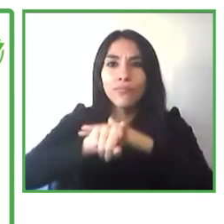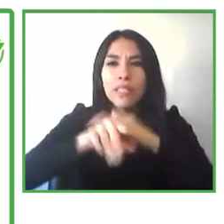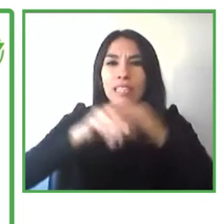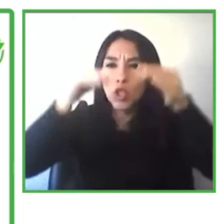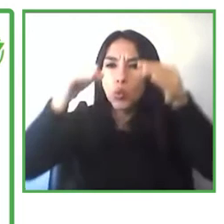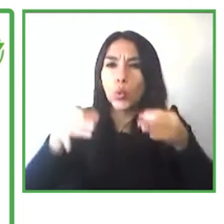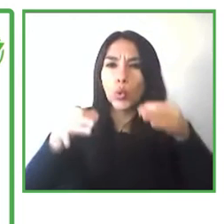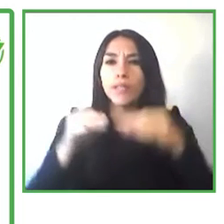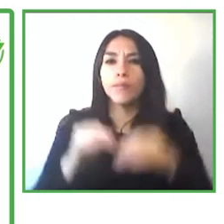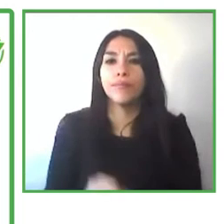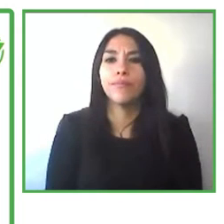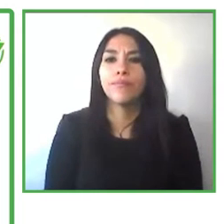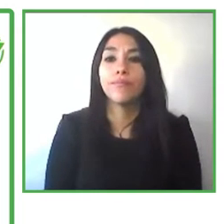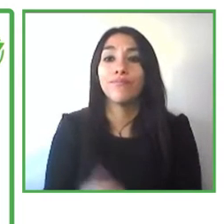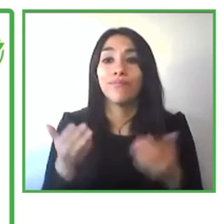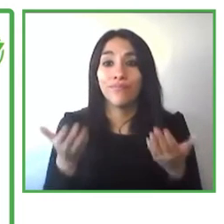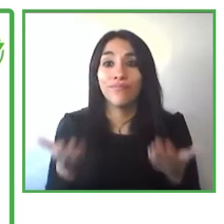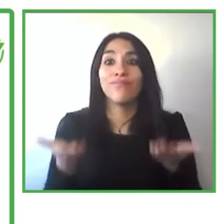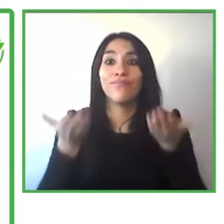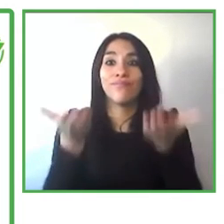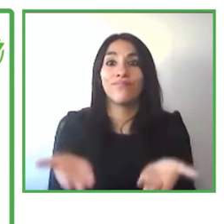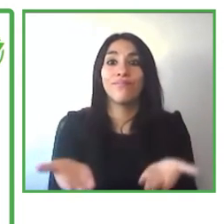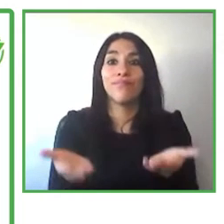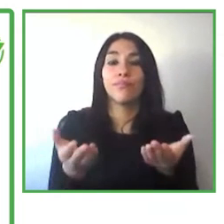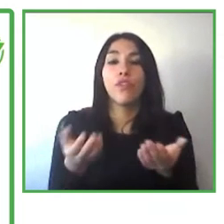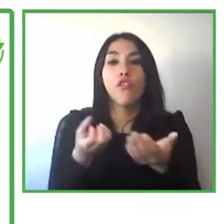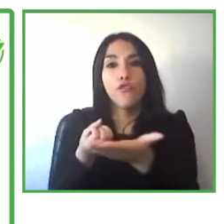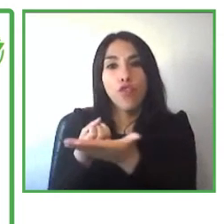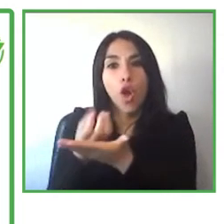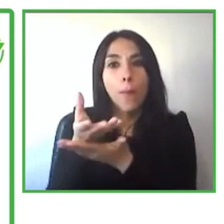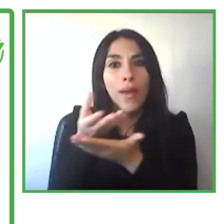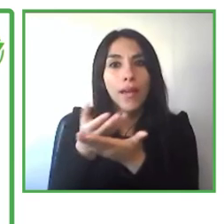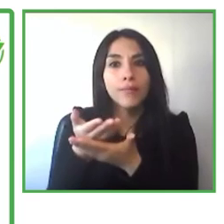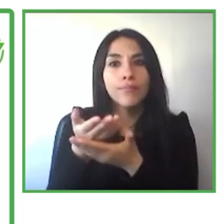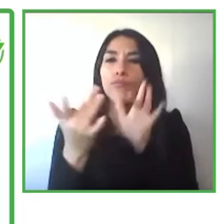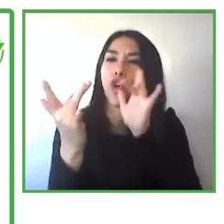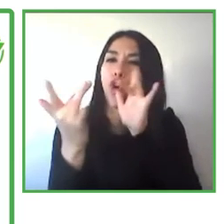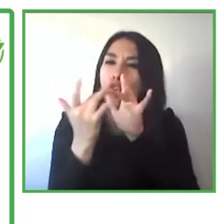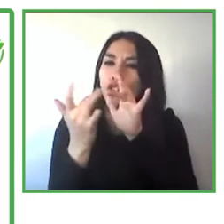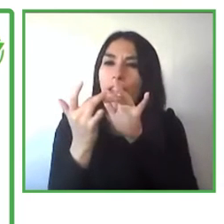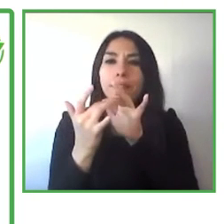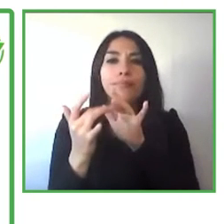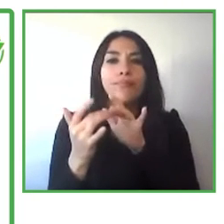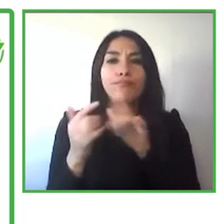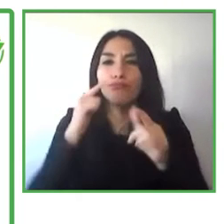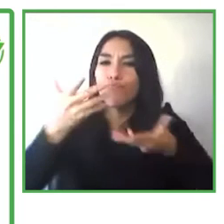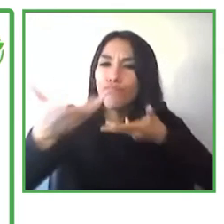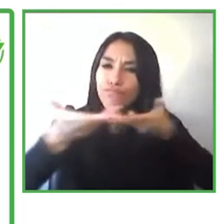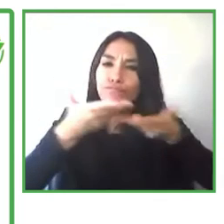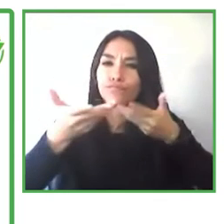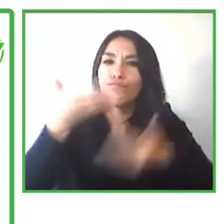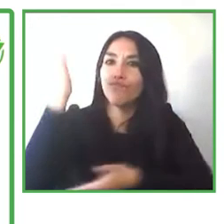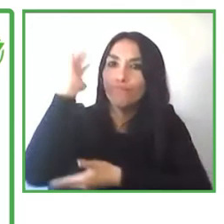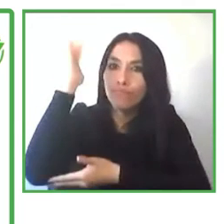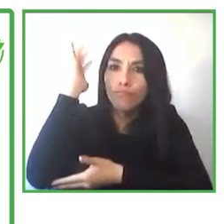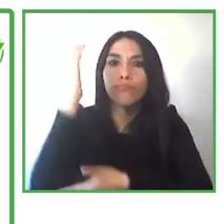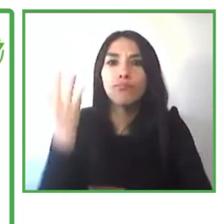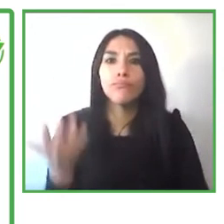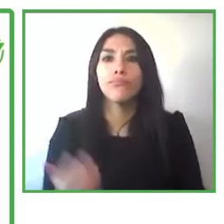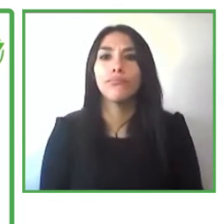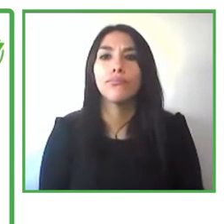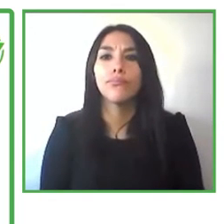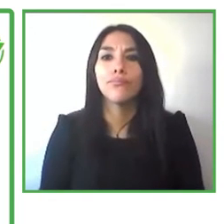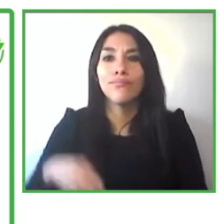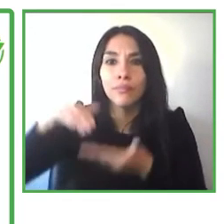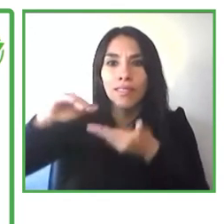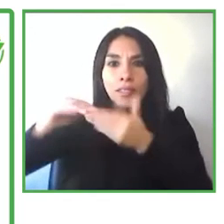we do obviously through regional conferences, but also with establishment of national networks, or the support